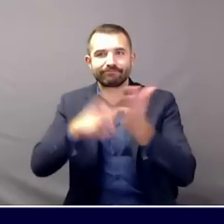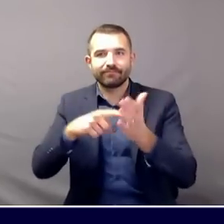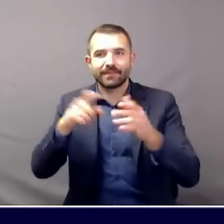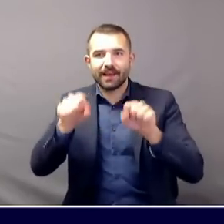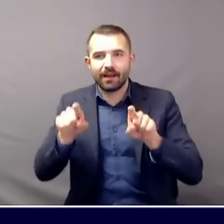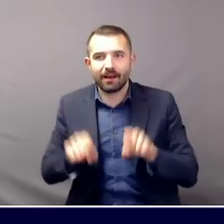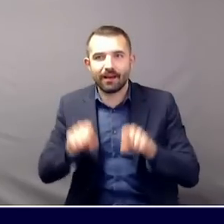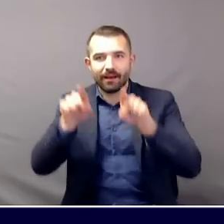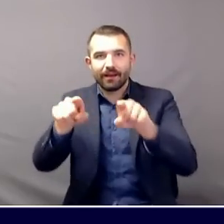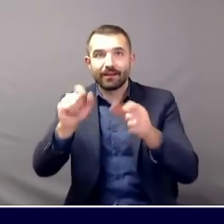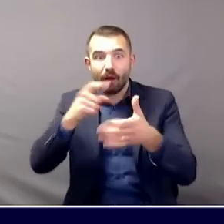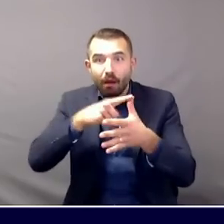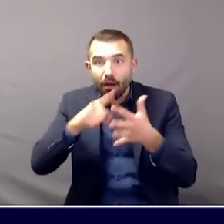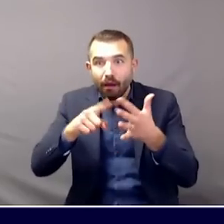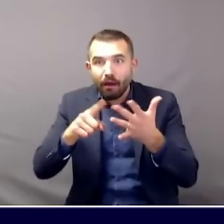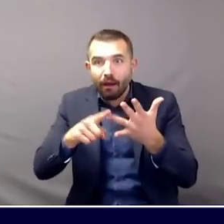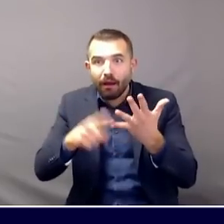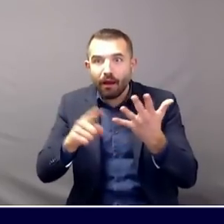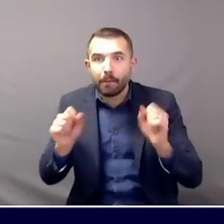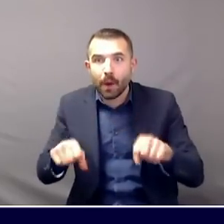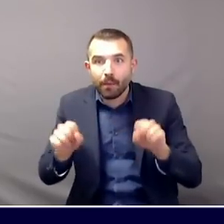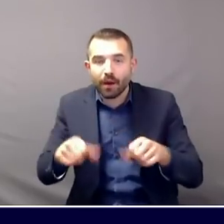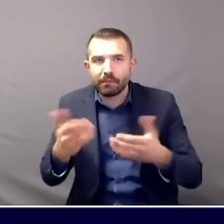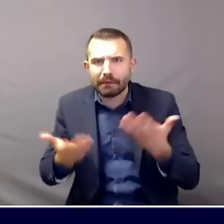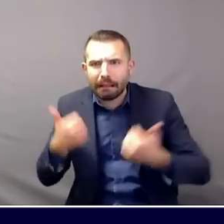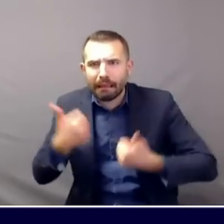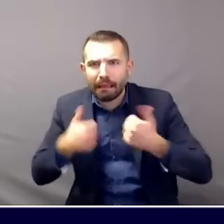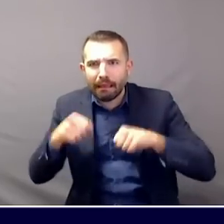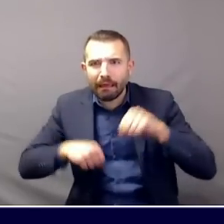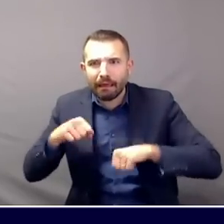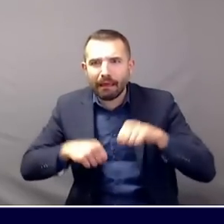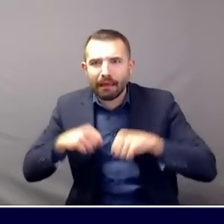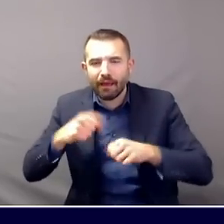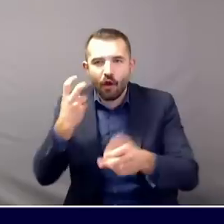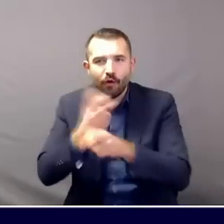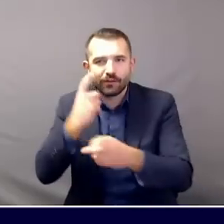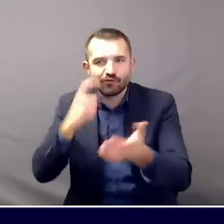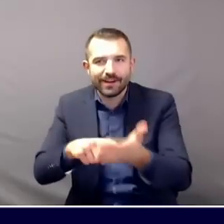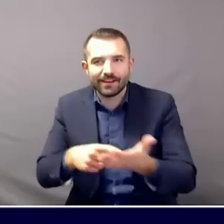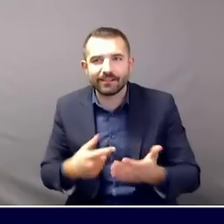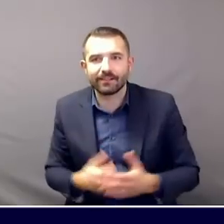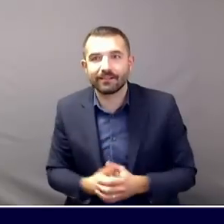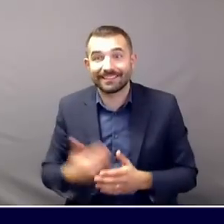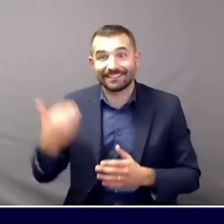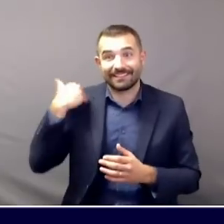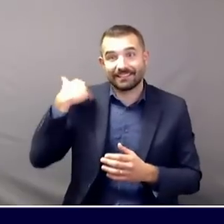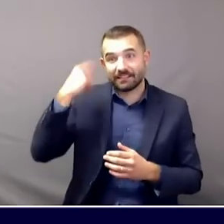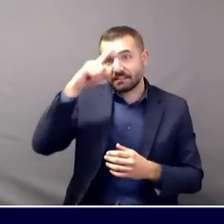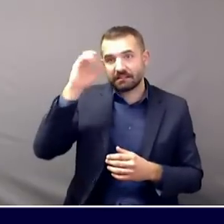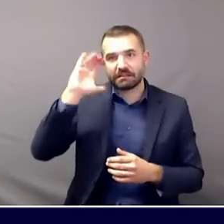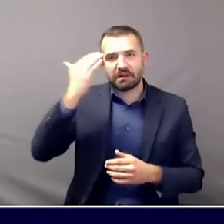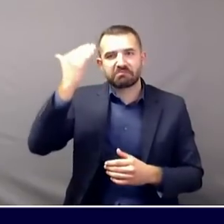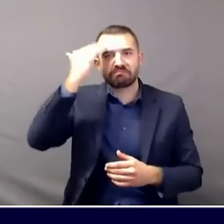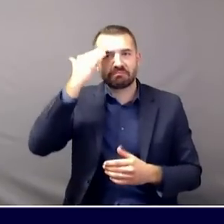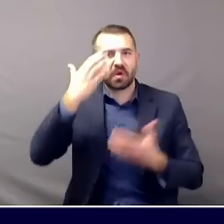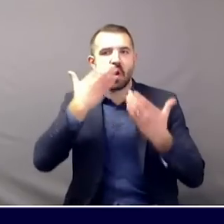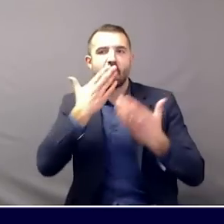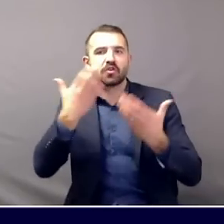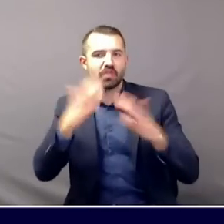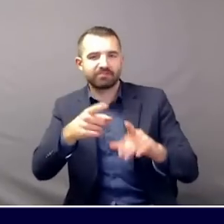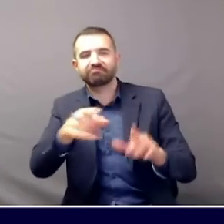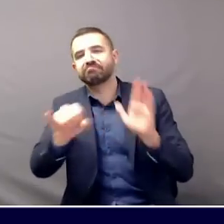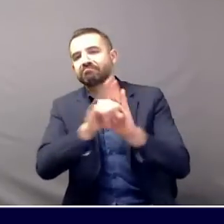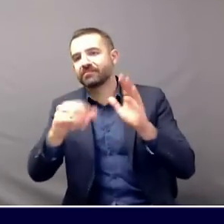a fever, there was a pretty good chance that what you had was COVID-19. But now, with more and more people getting